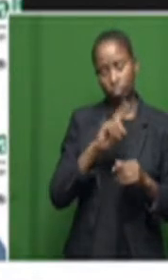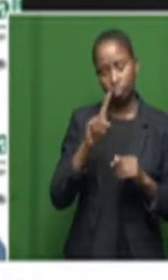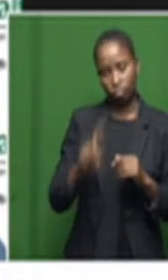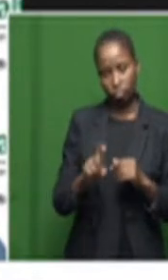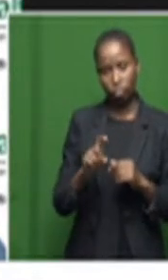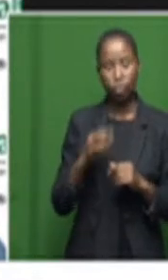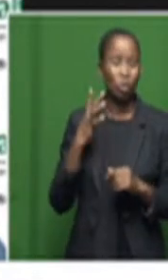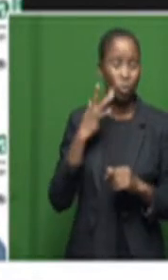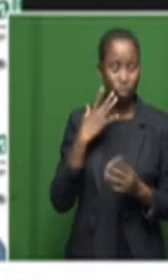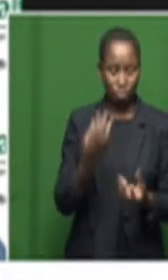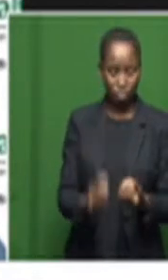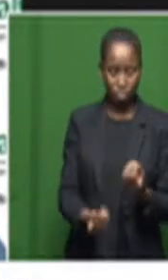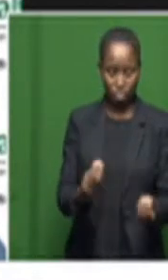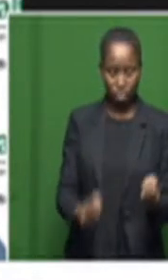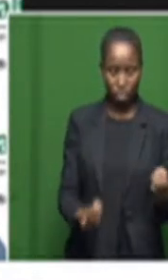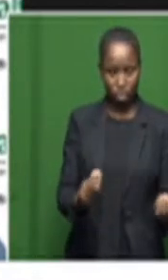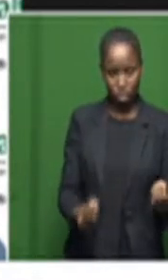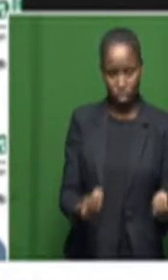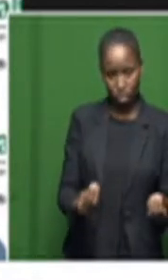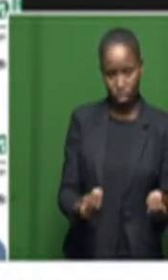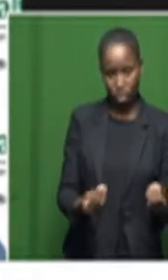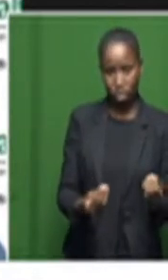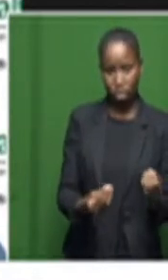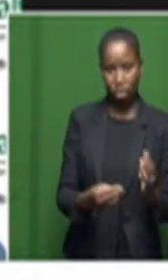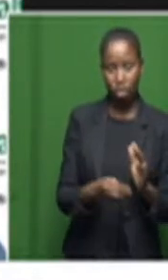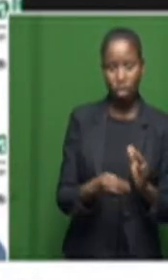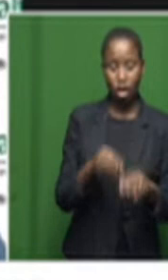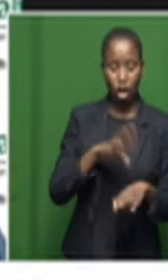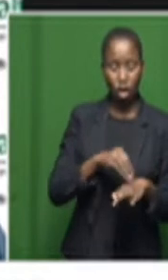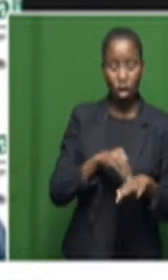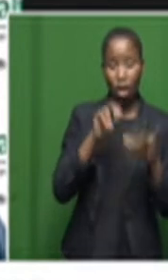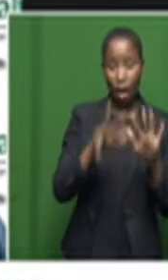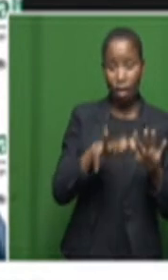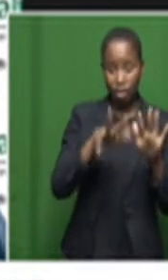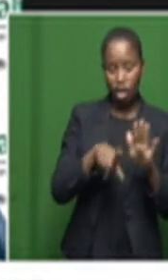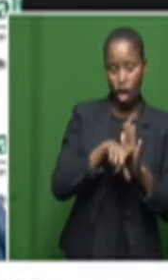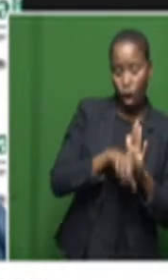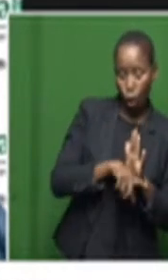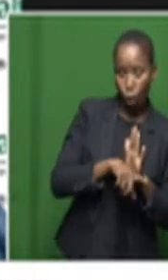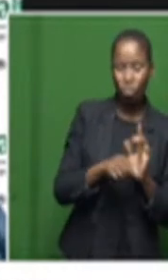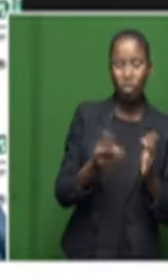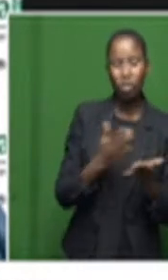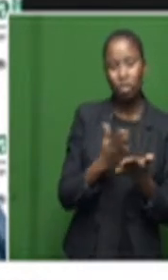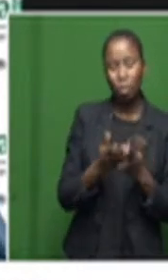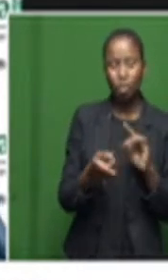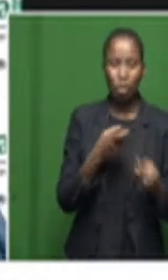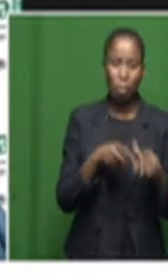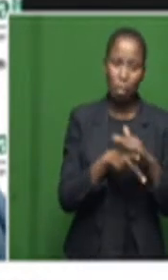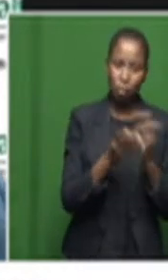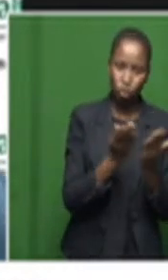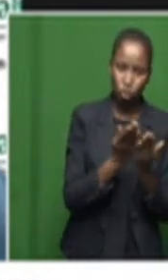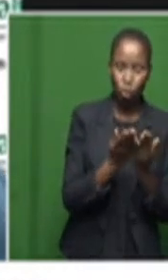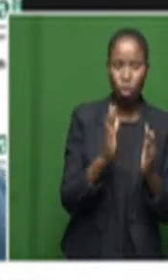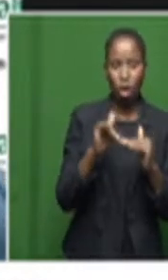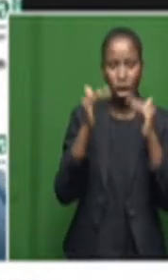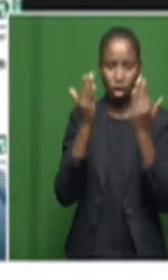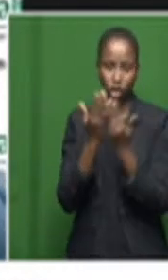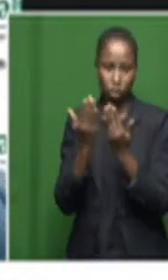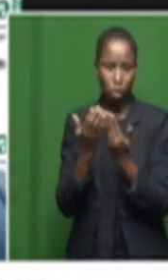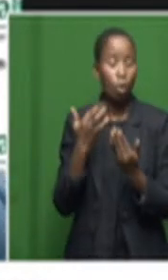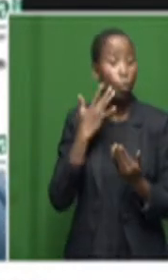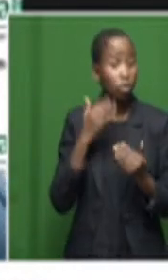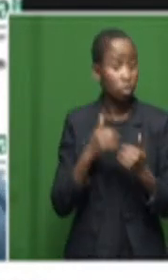vaccinate children below the age of 18, particularly those who are in primary and secondary school?